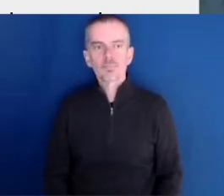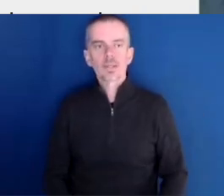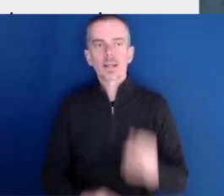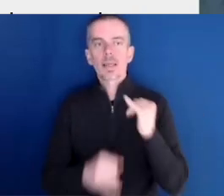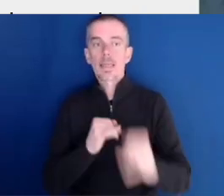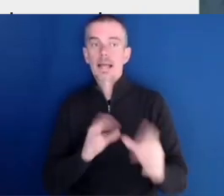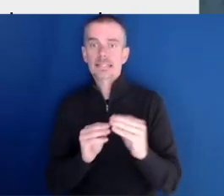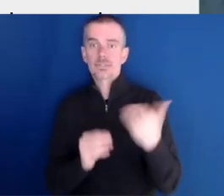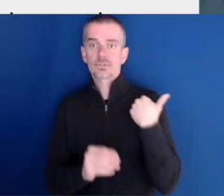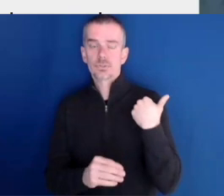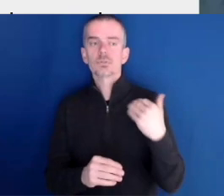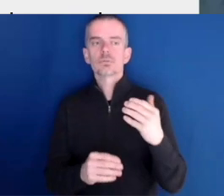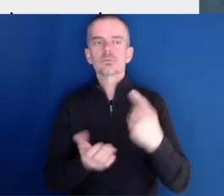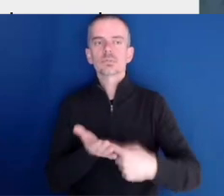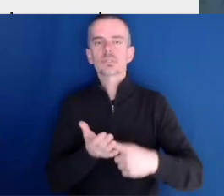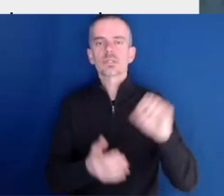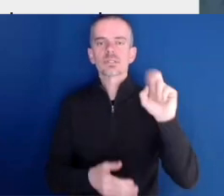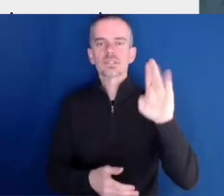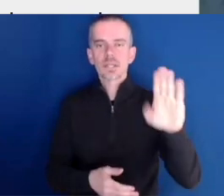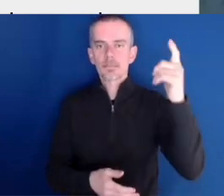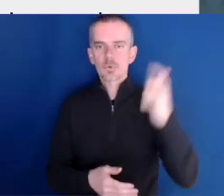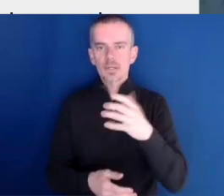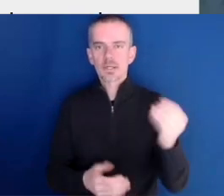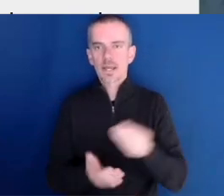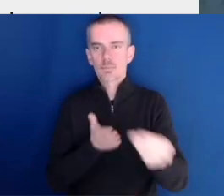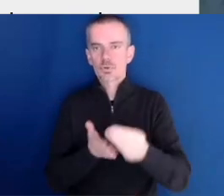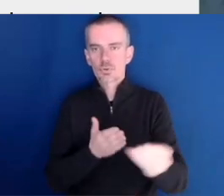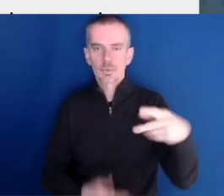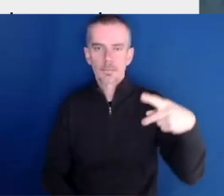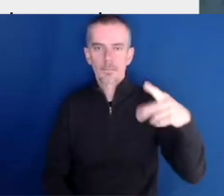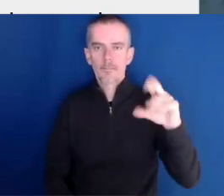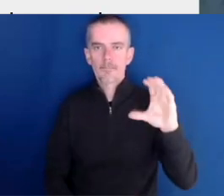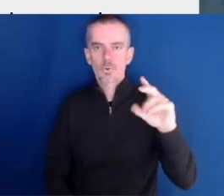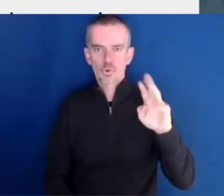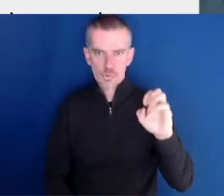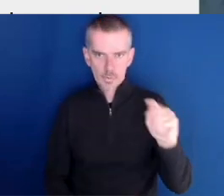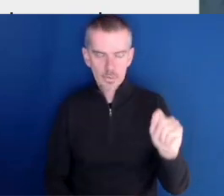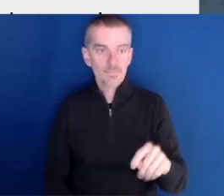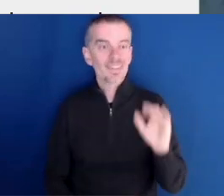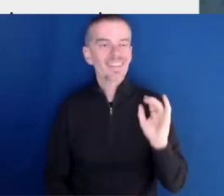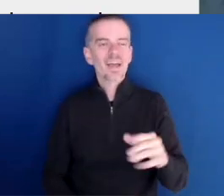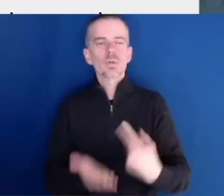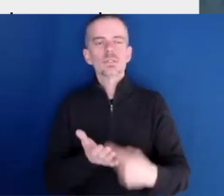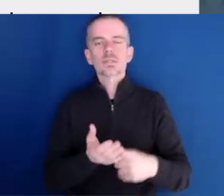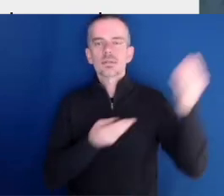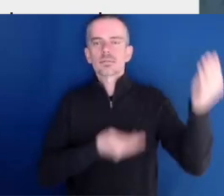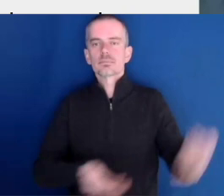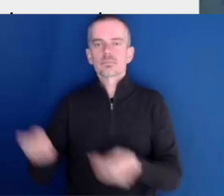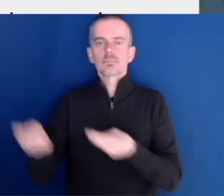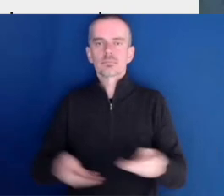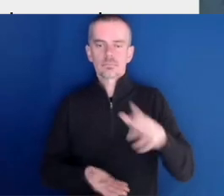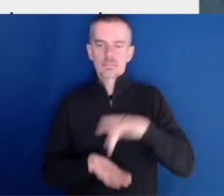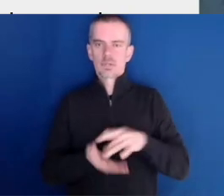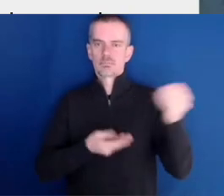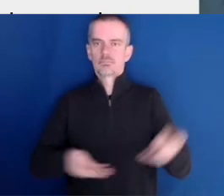session, we covered subgranting and procurement. Within that session, we talked about pass-through entities.